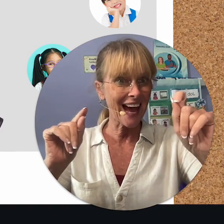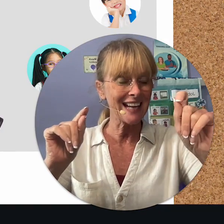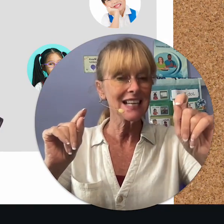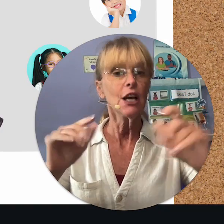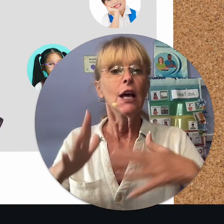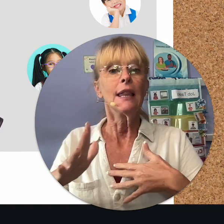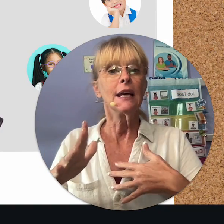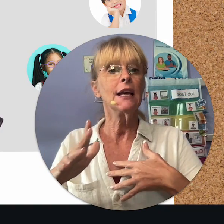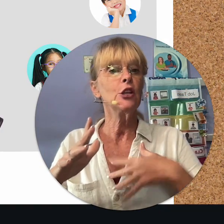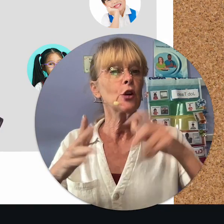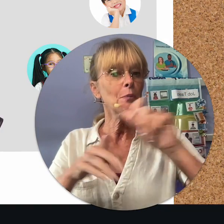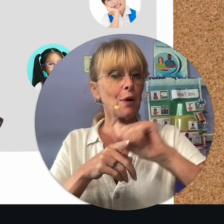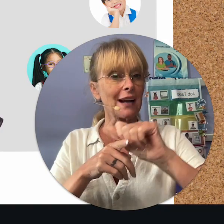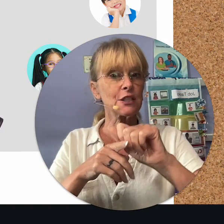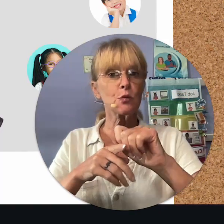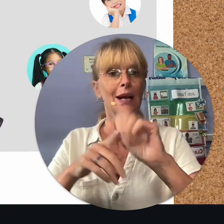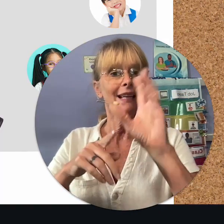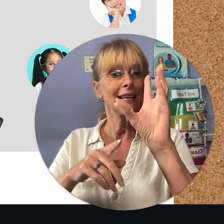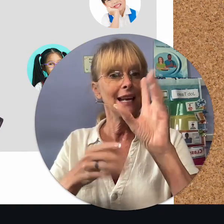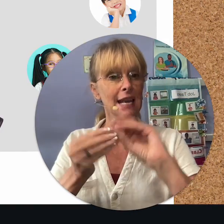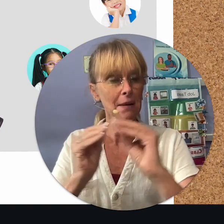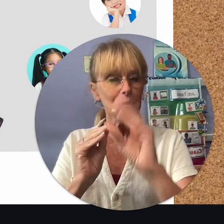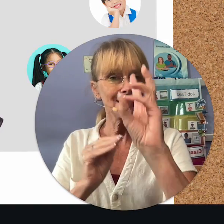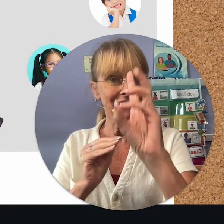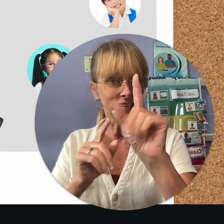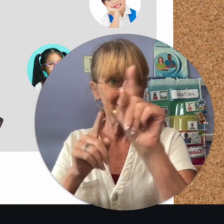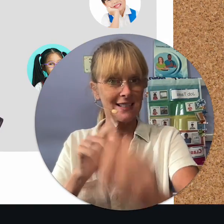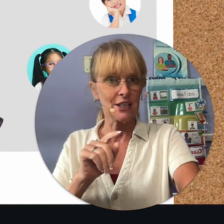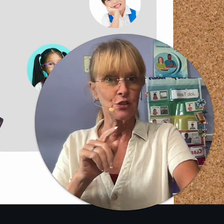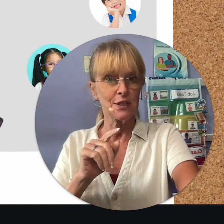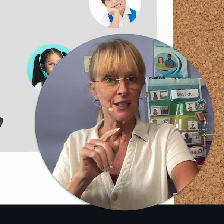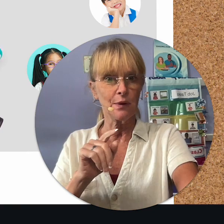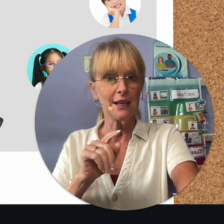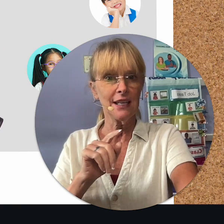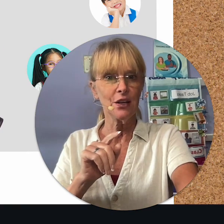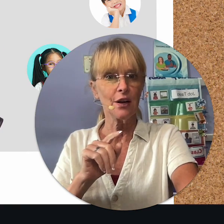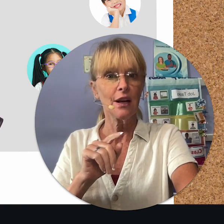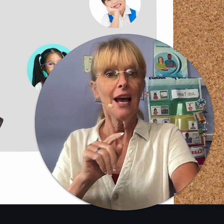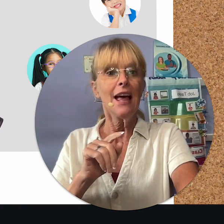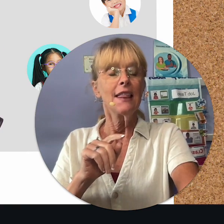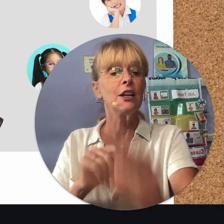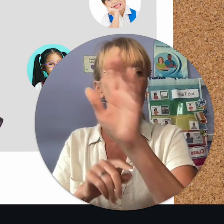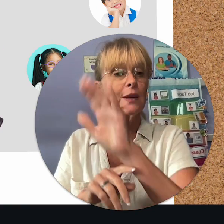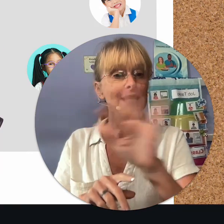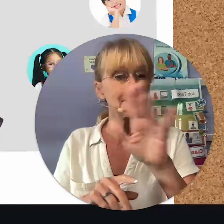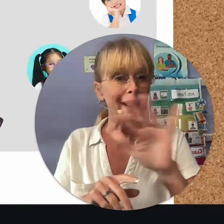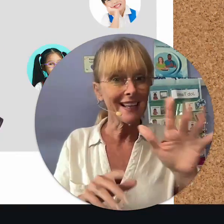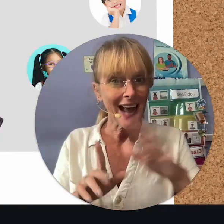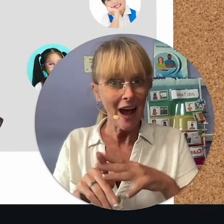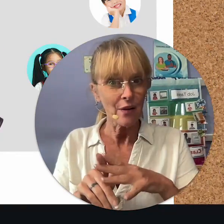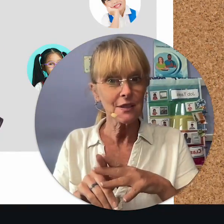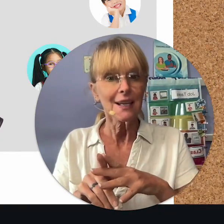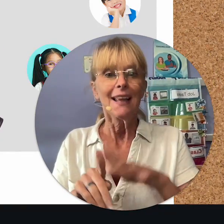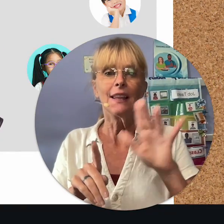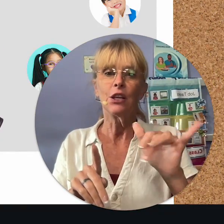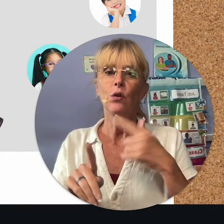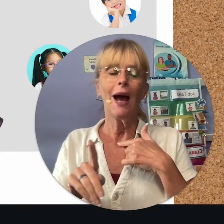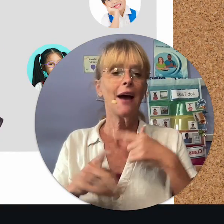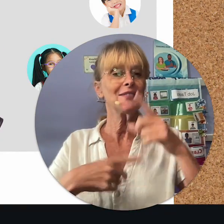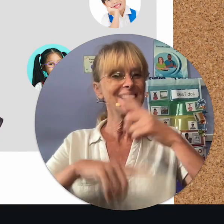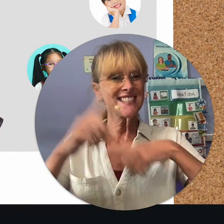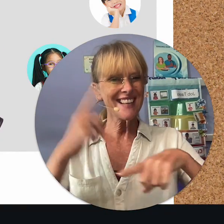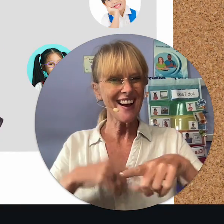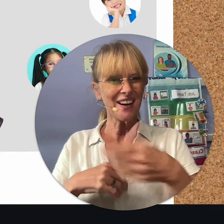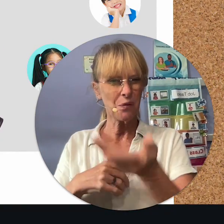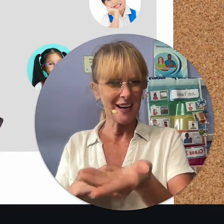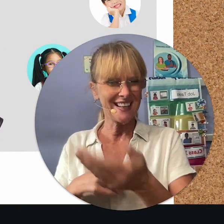doing that. Then you can practice writing the number 6, as you see right here. Then you can spell it out. Then you